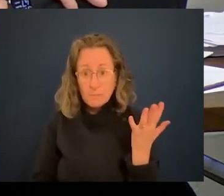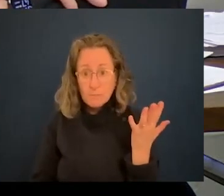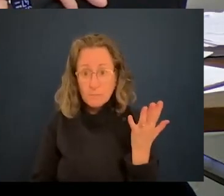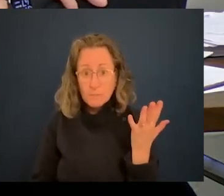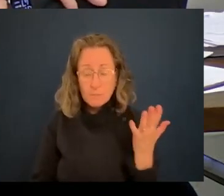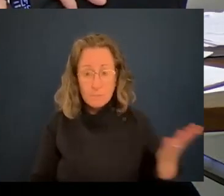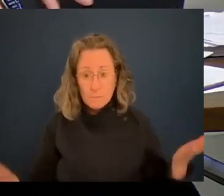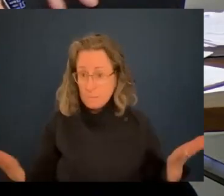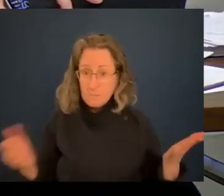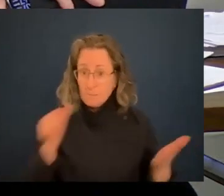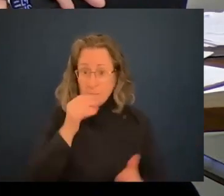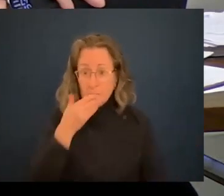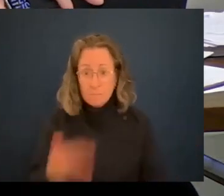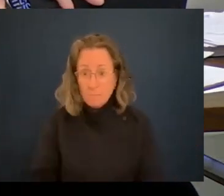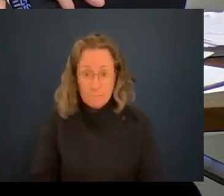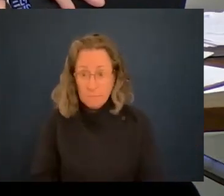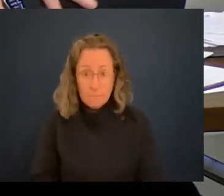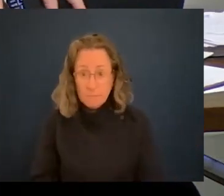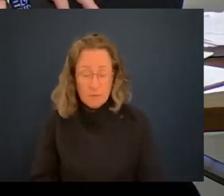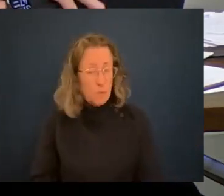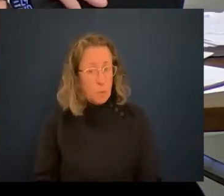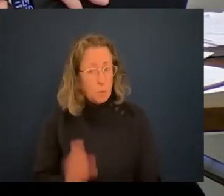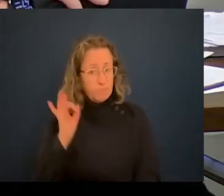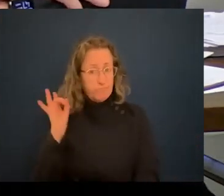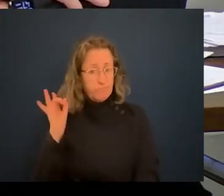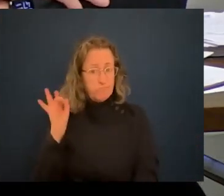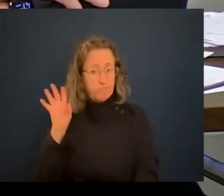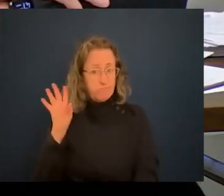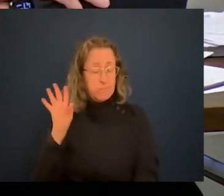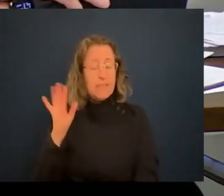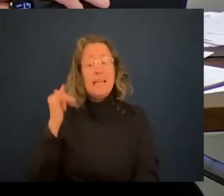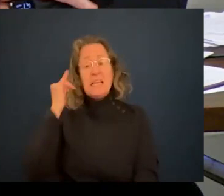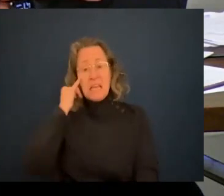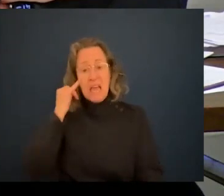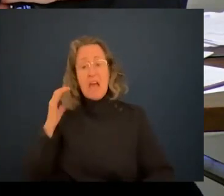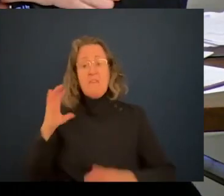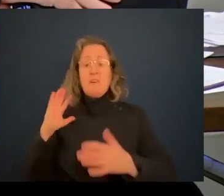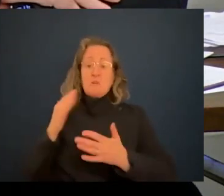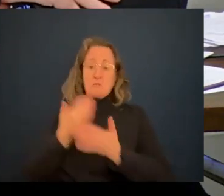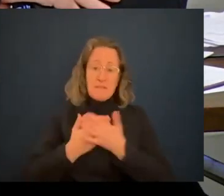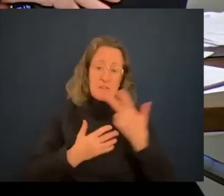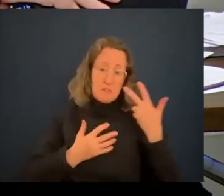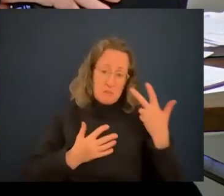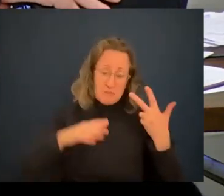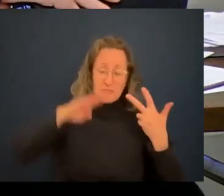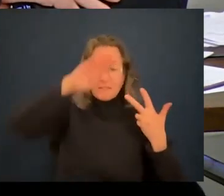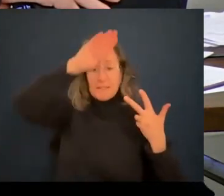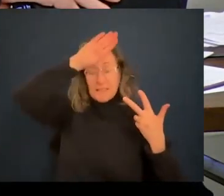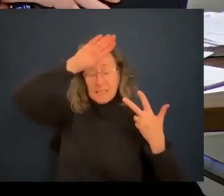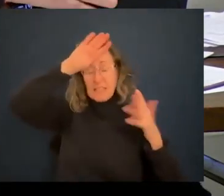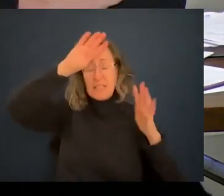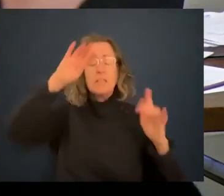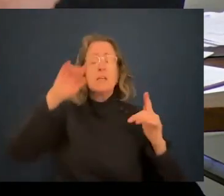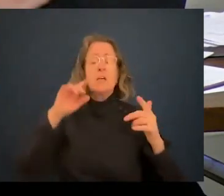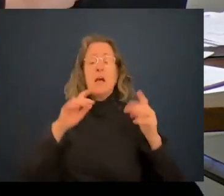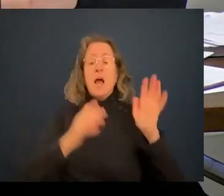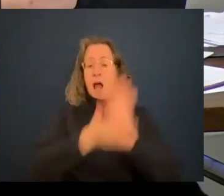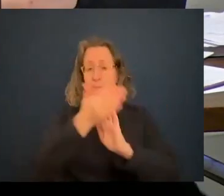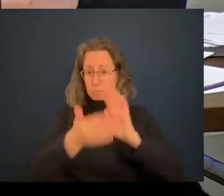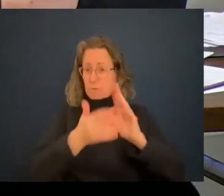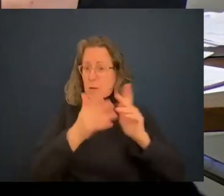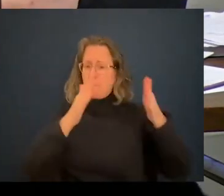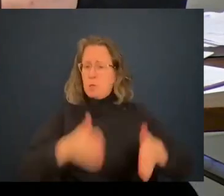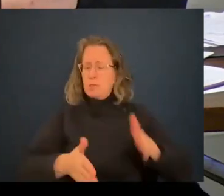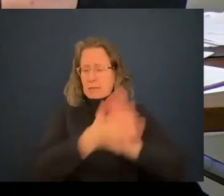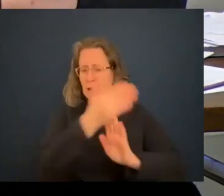that's not good at least if you roll up to three people by the pump operator is getting his truck ready the officer is doing his